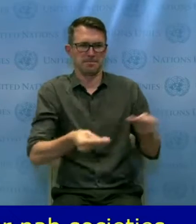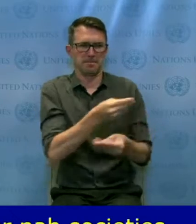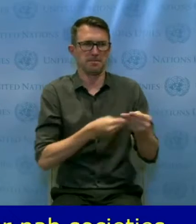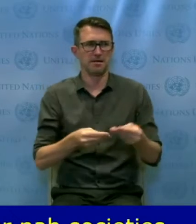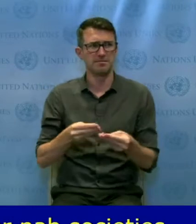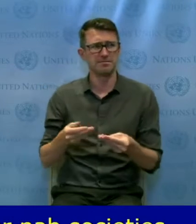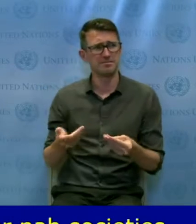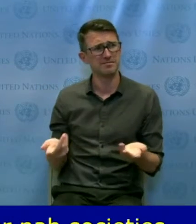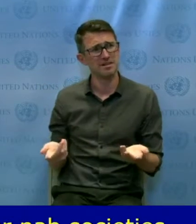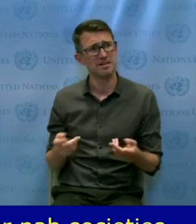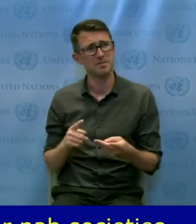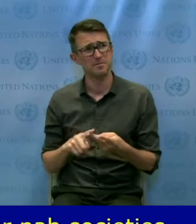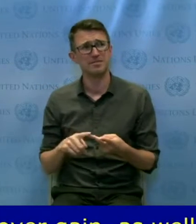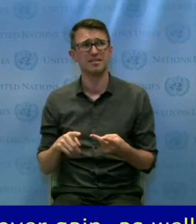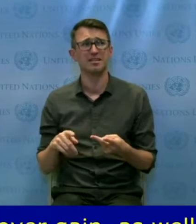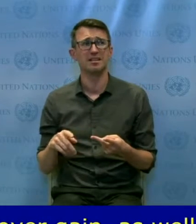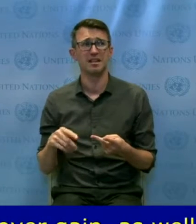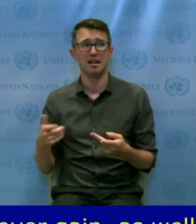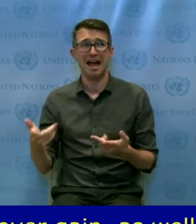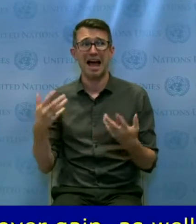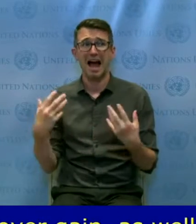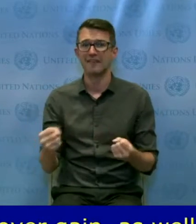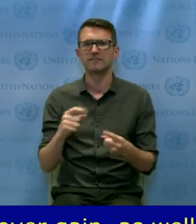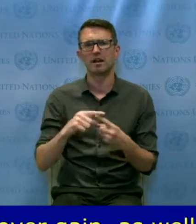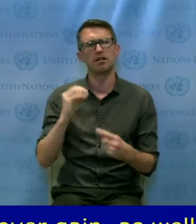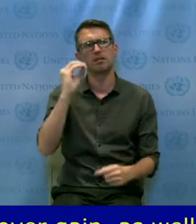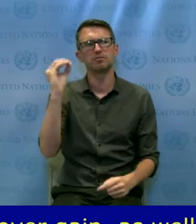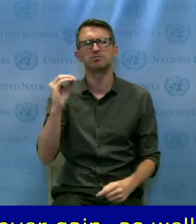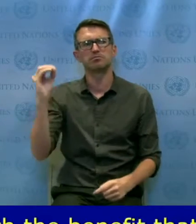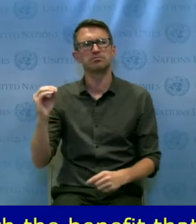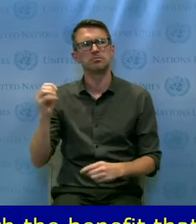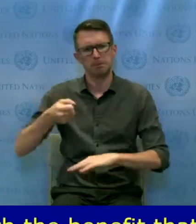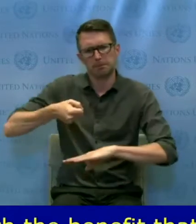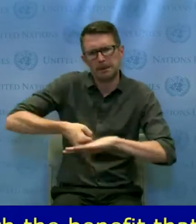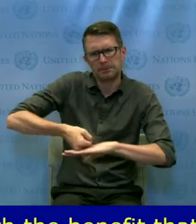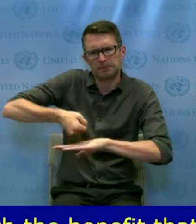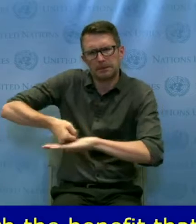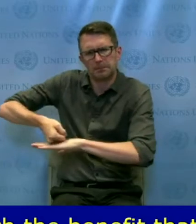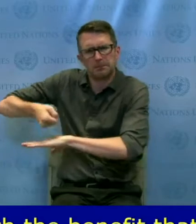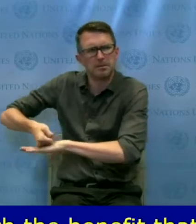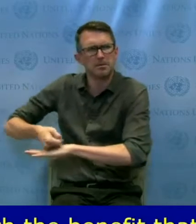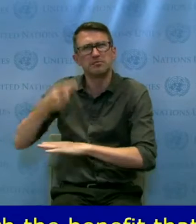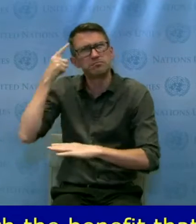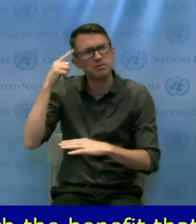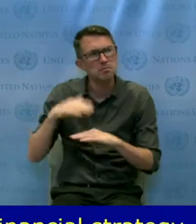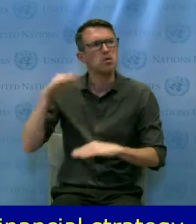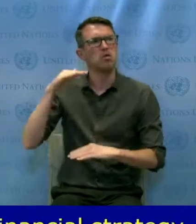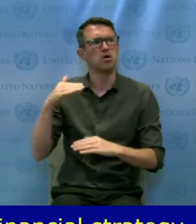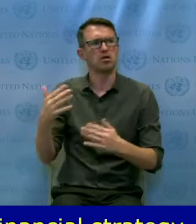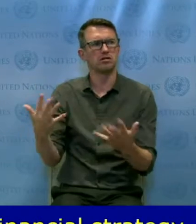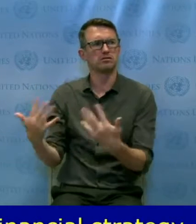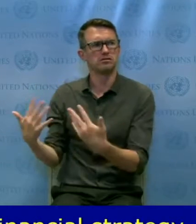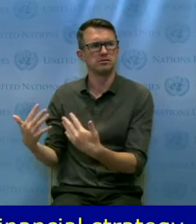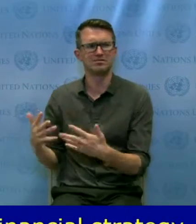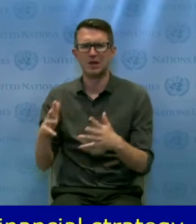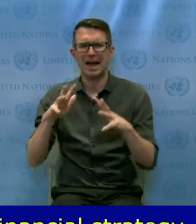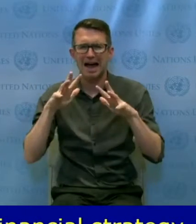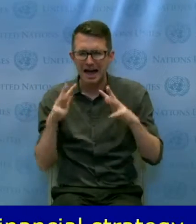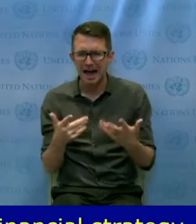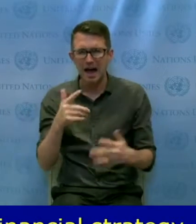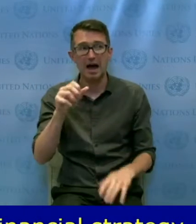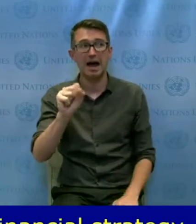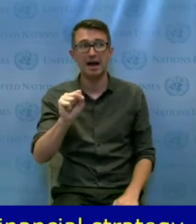is the financial strategy that the state is implementing for sustainable development in Mexico, and how will Mexico guarantee human